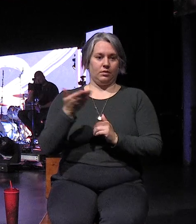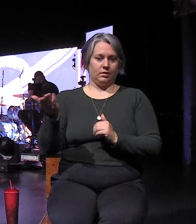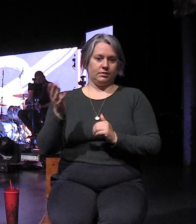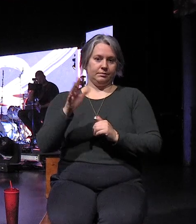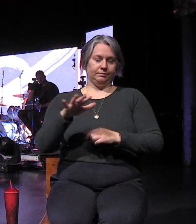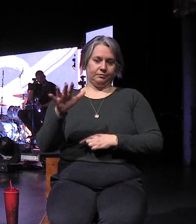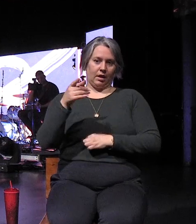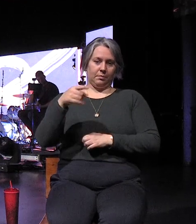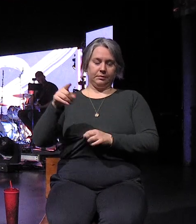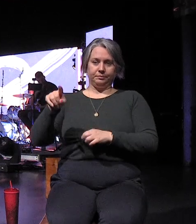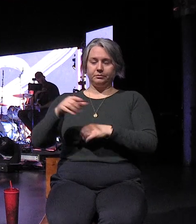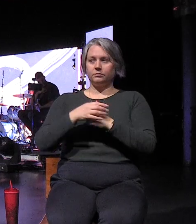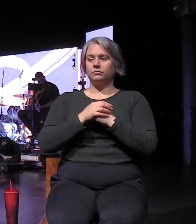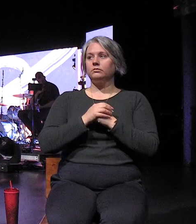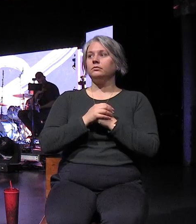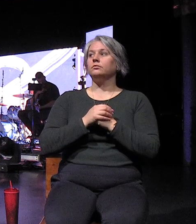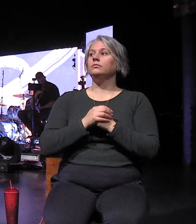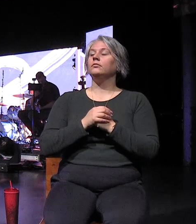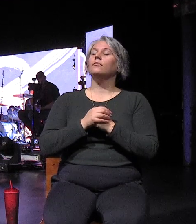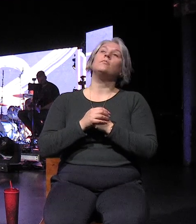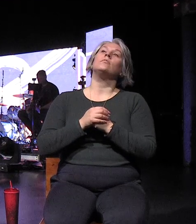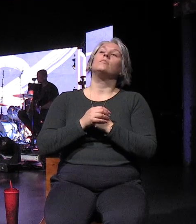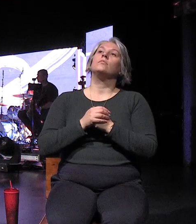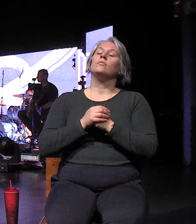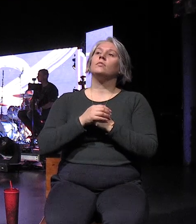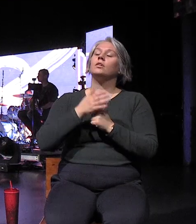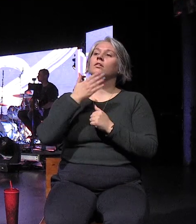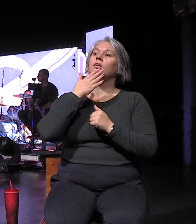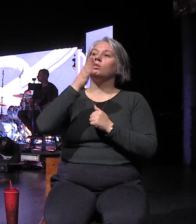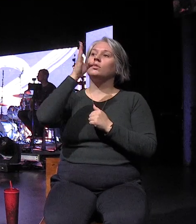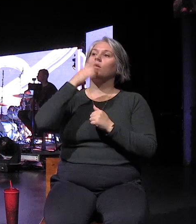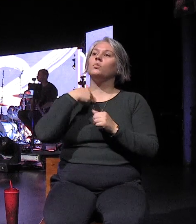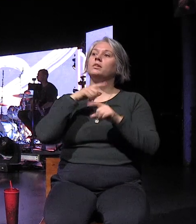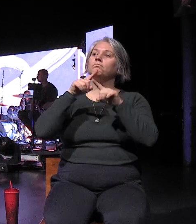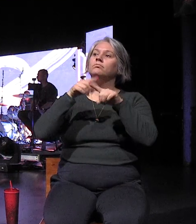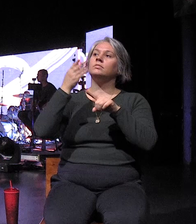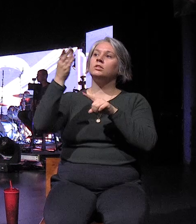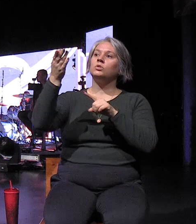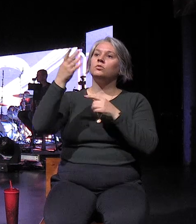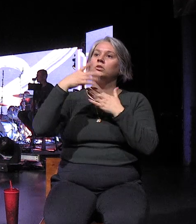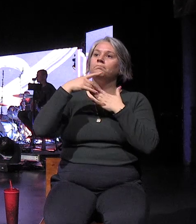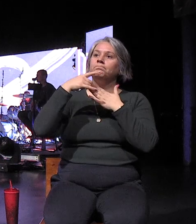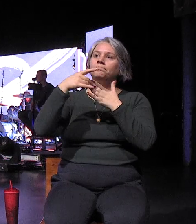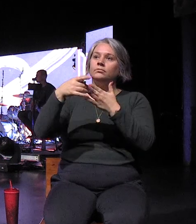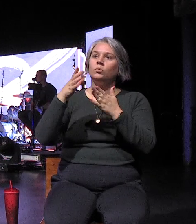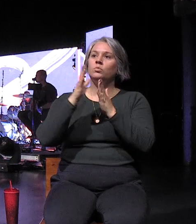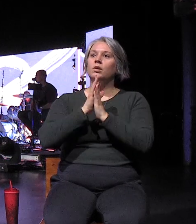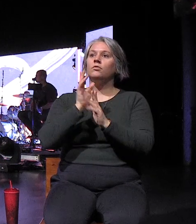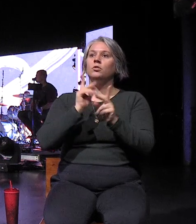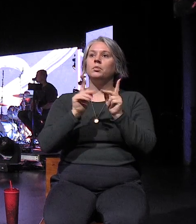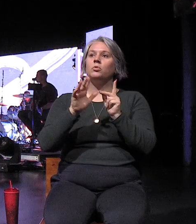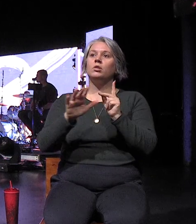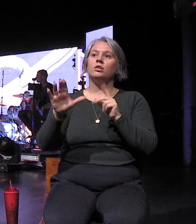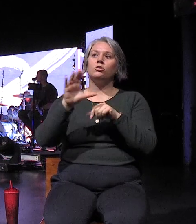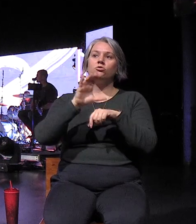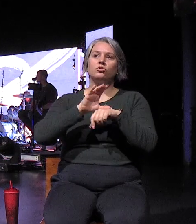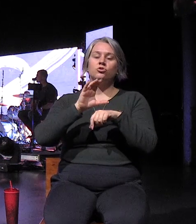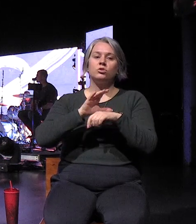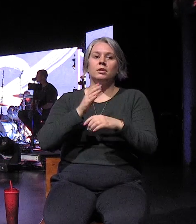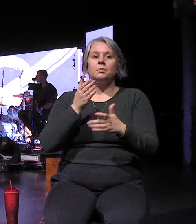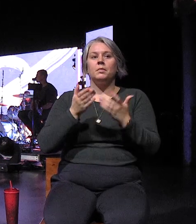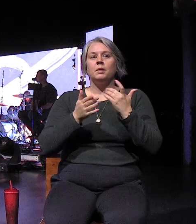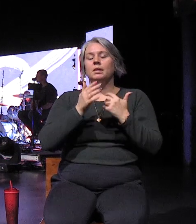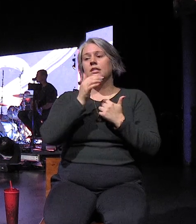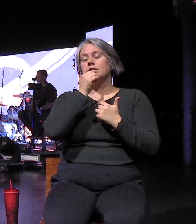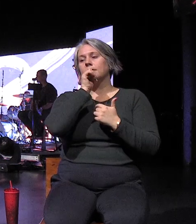your direction, your Holy Spirit's power in our lives. God, we pray for others in our church who may be suffering